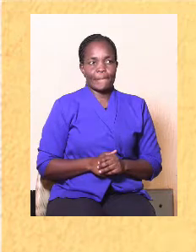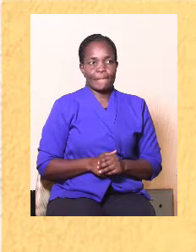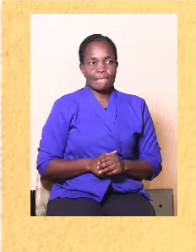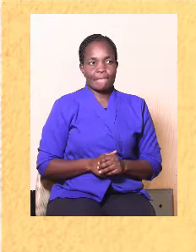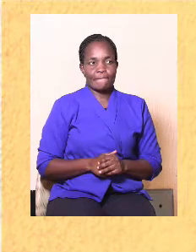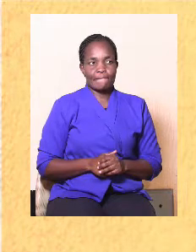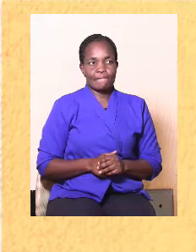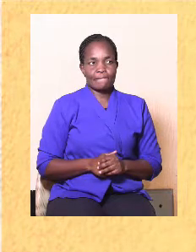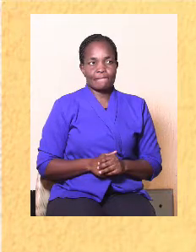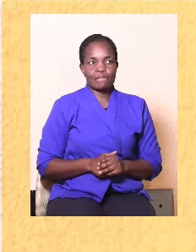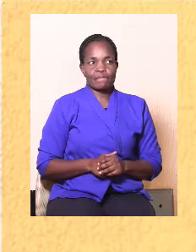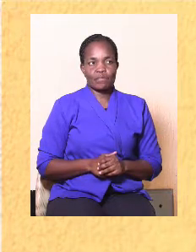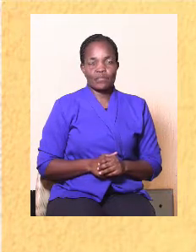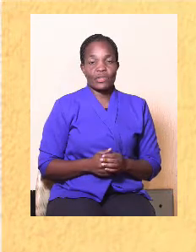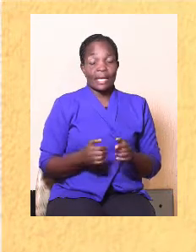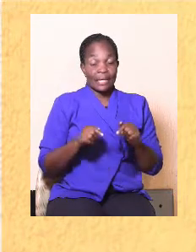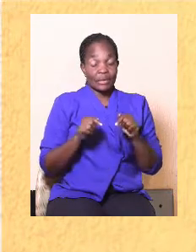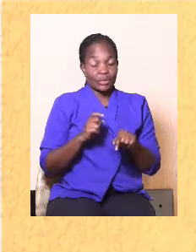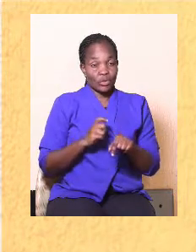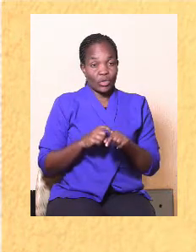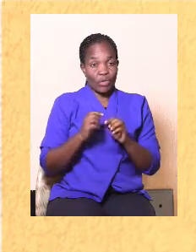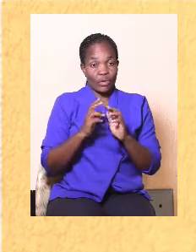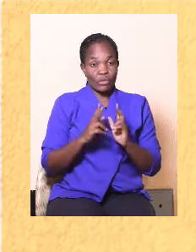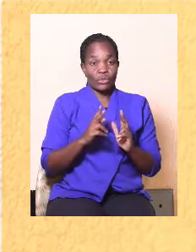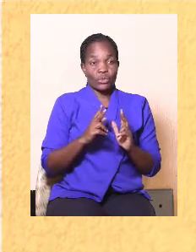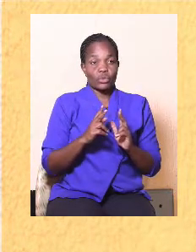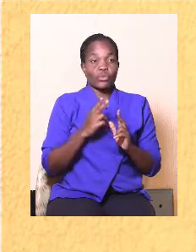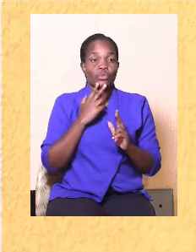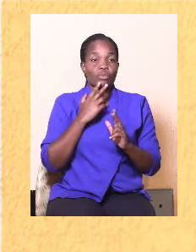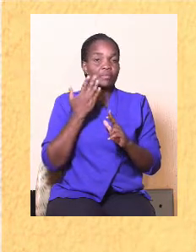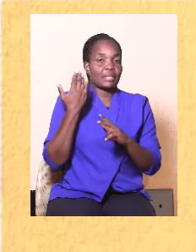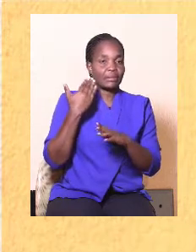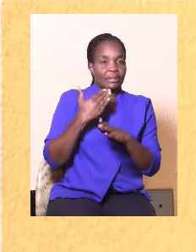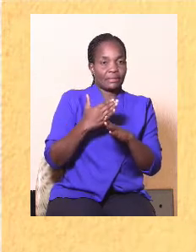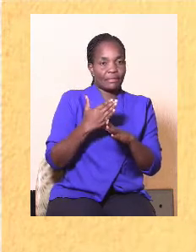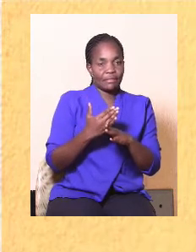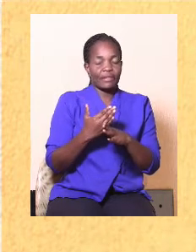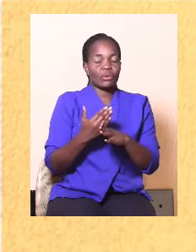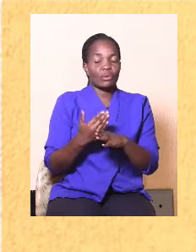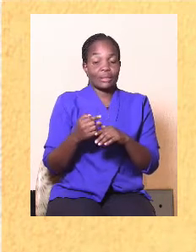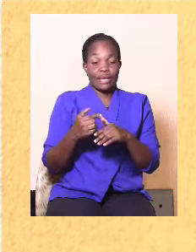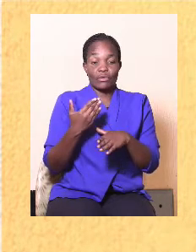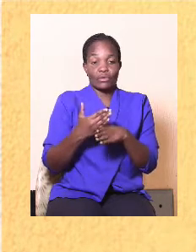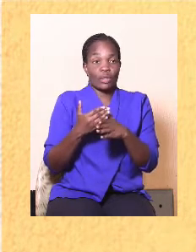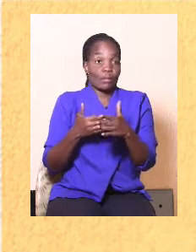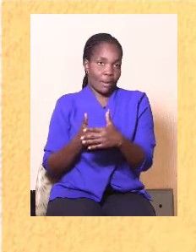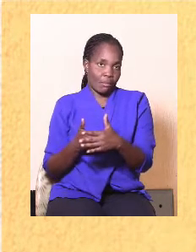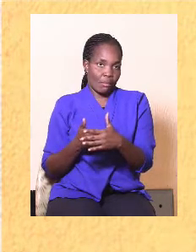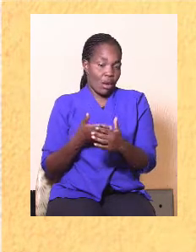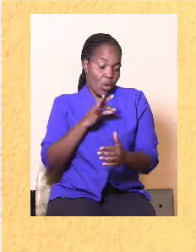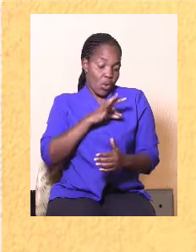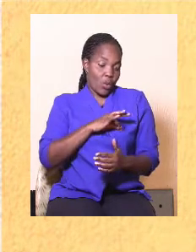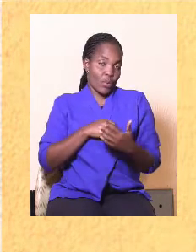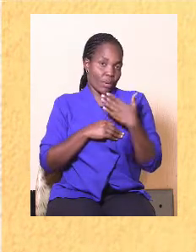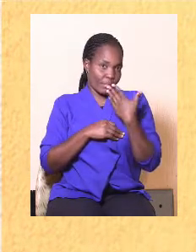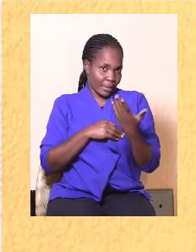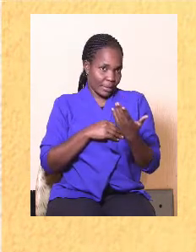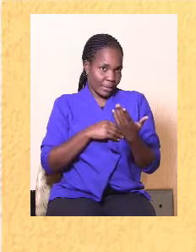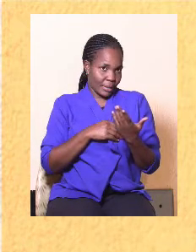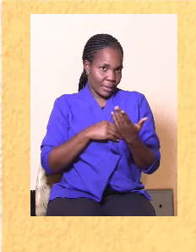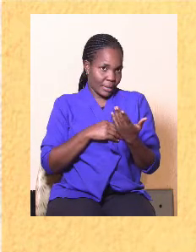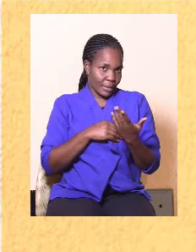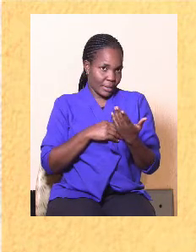talking about people who have lost income in the informal sector, who do not meet all those criteria that we